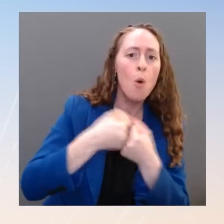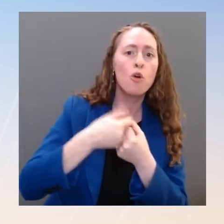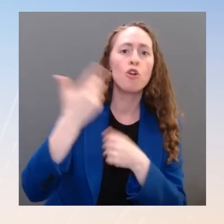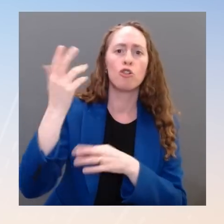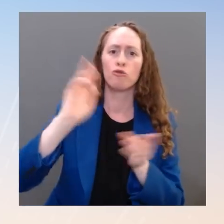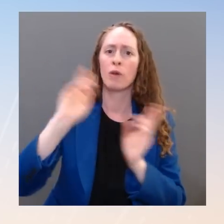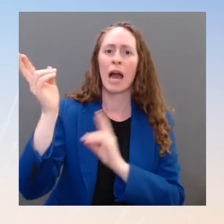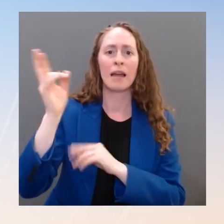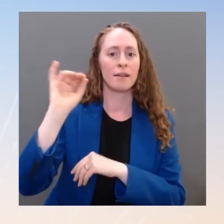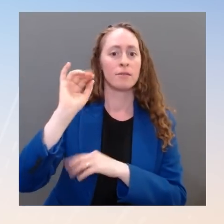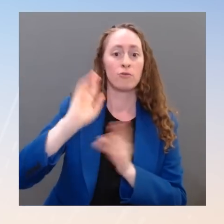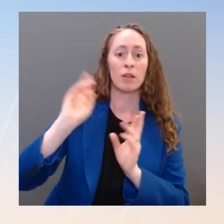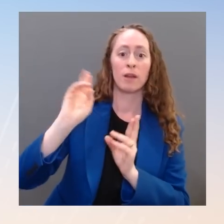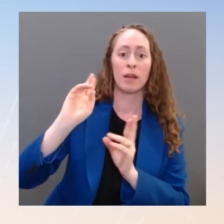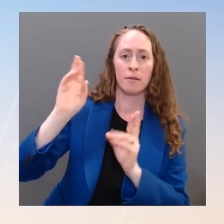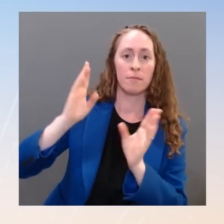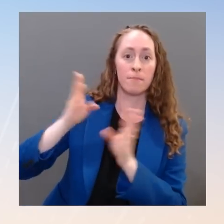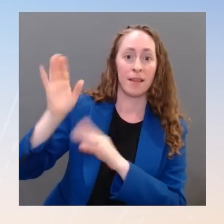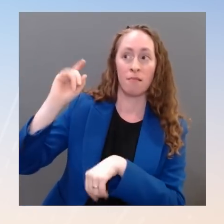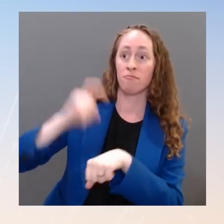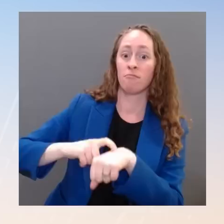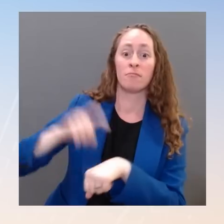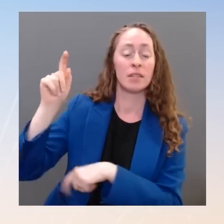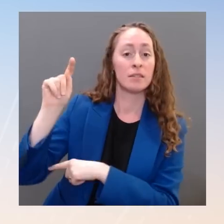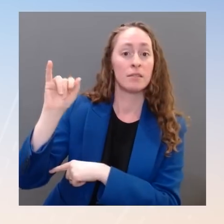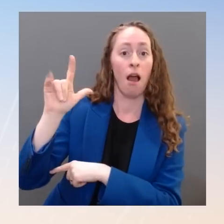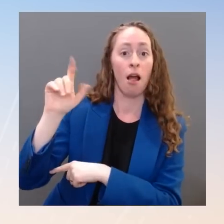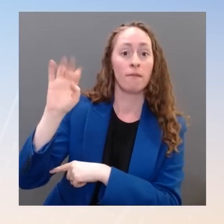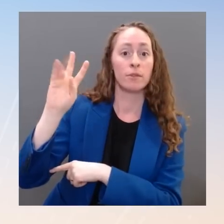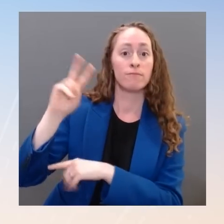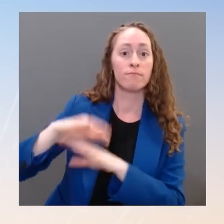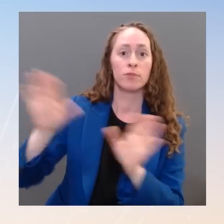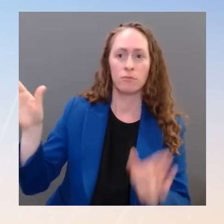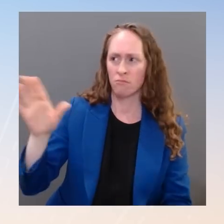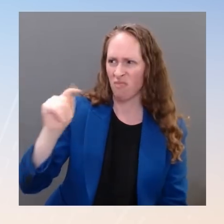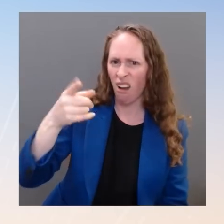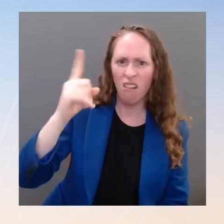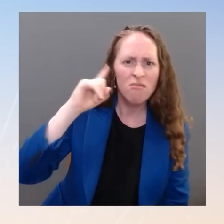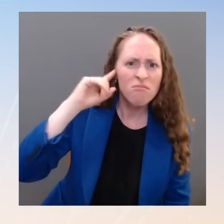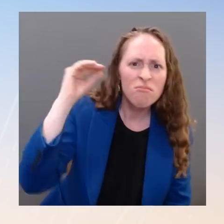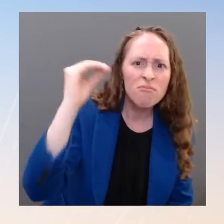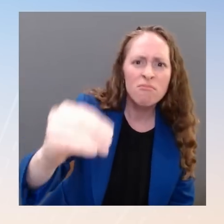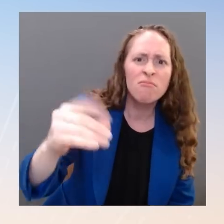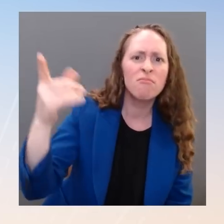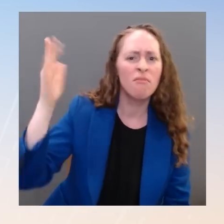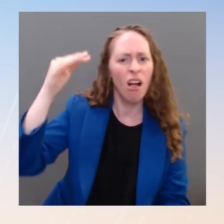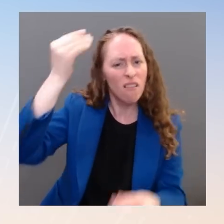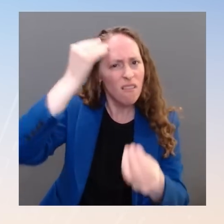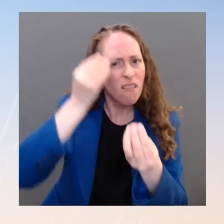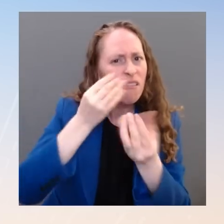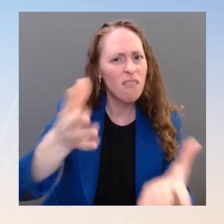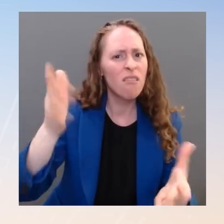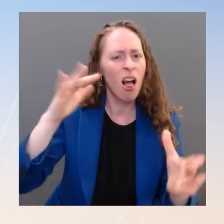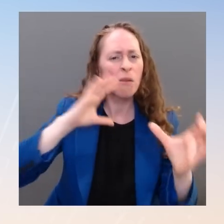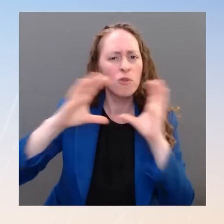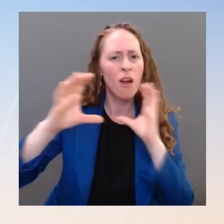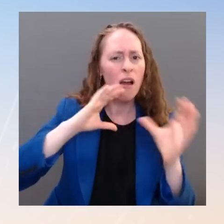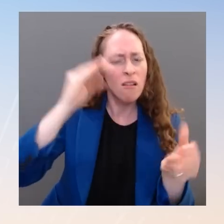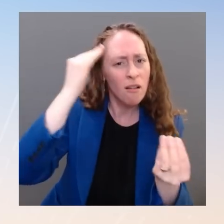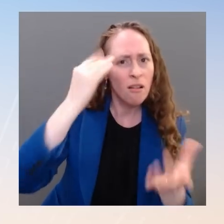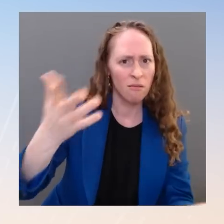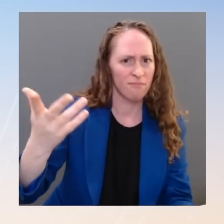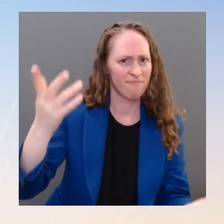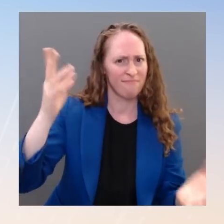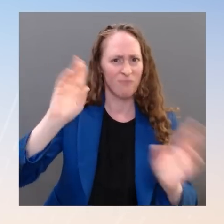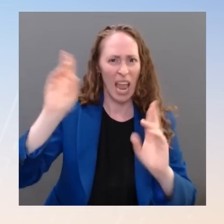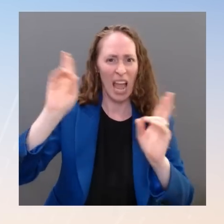hear a comprehensive plan on how they are going to address the surge or the resources needed to make sure we are addressing the drug trafficking across the border. So your